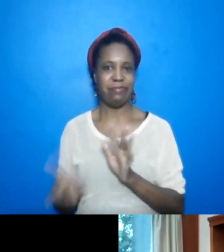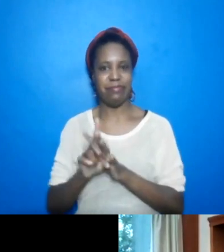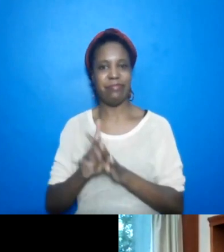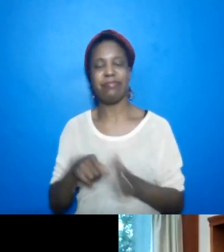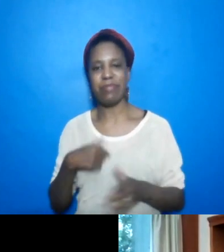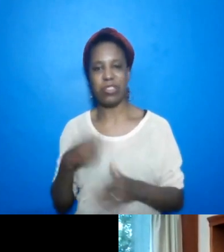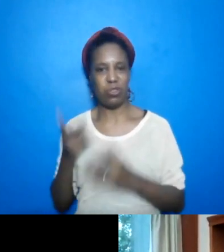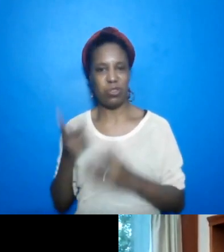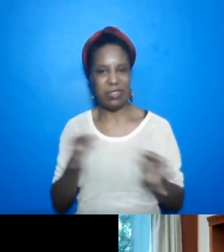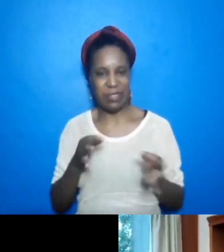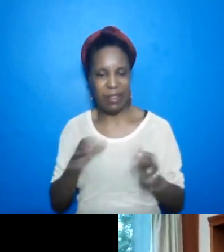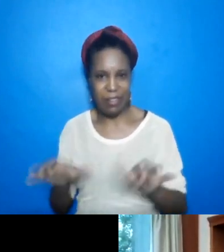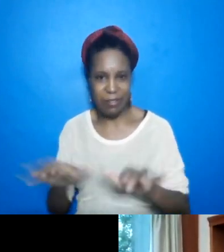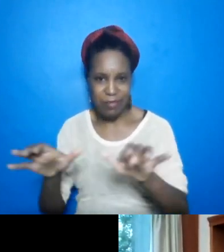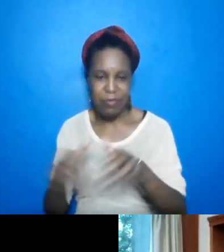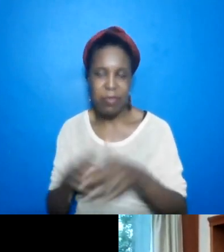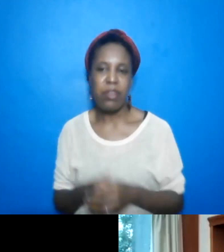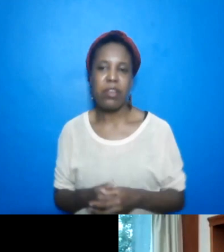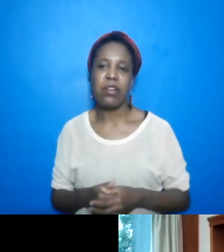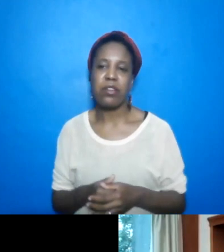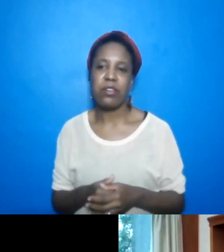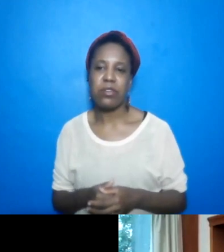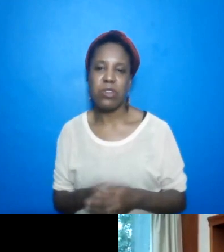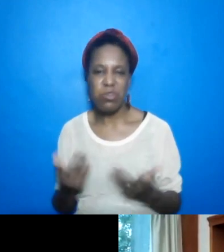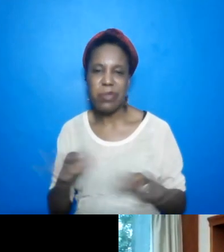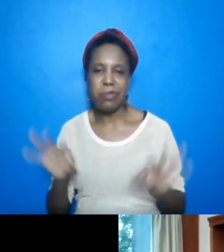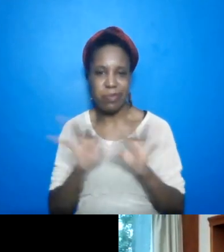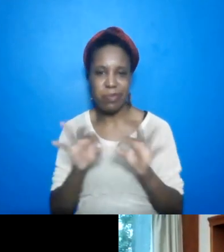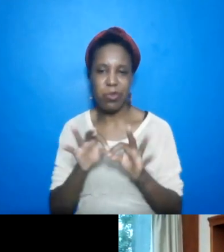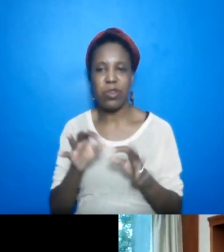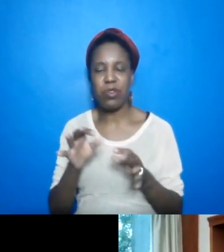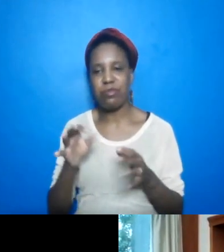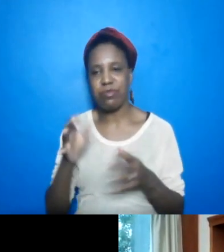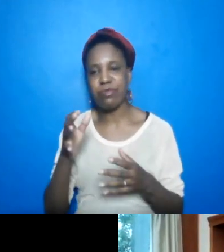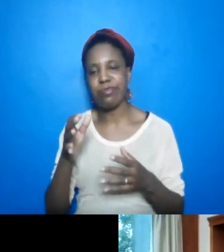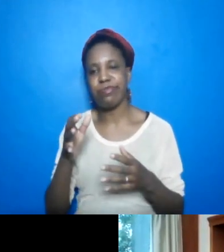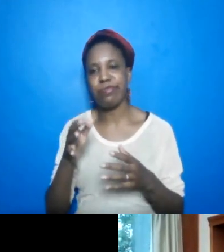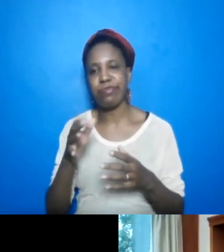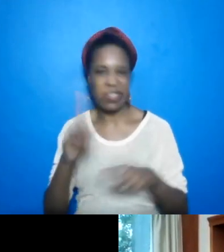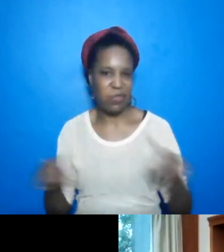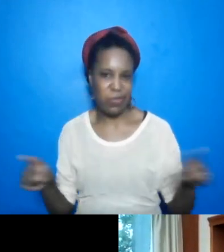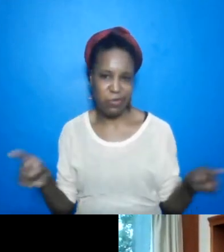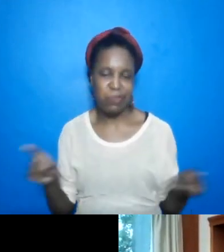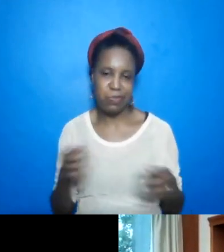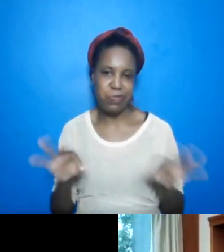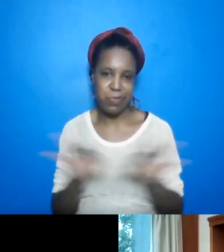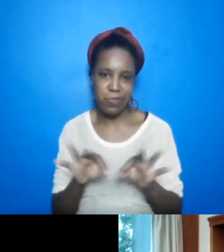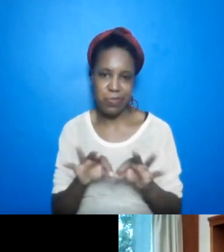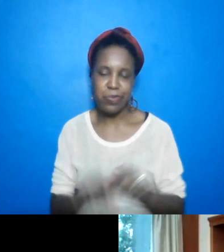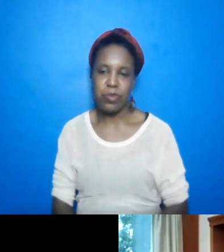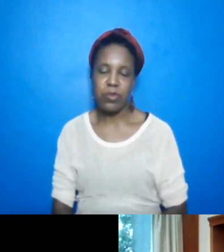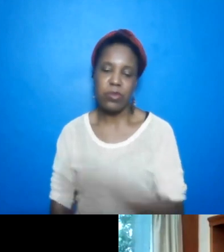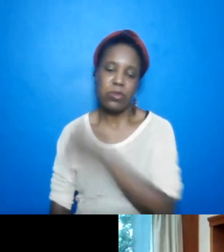real mix that makes up their community. One of the things that often happens is there are some people who are